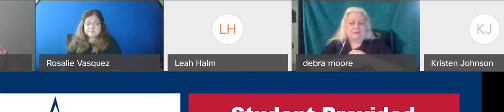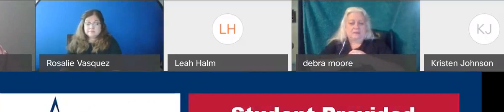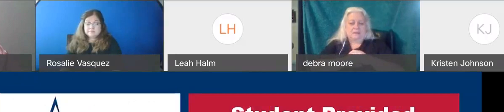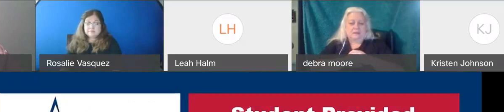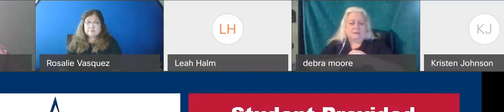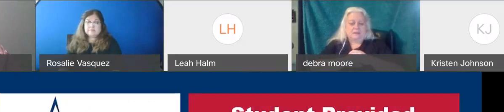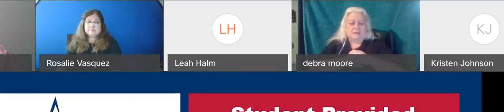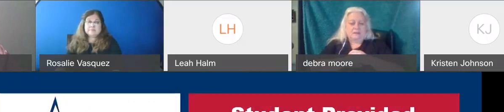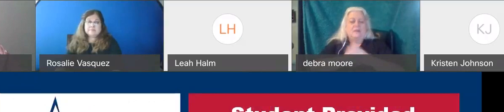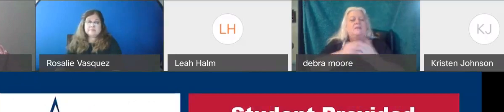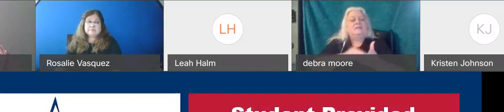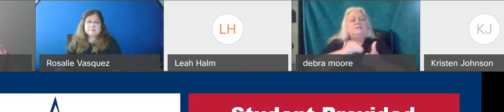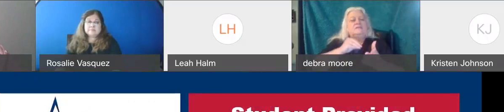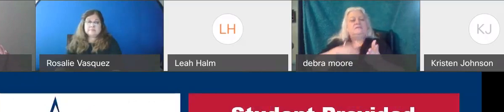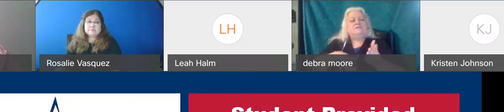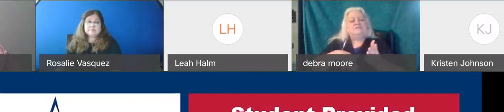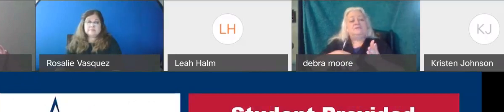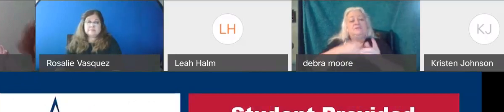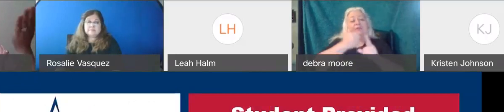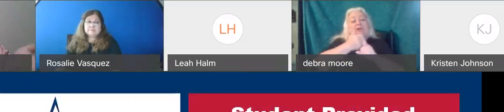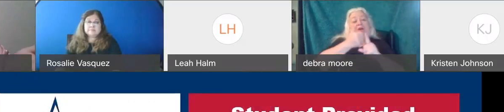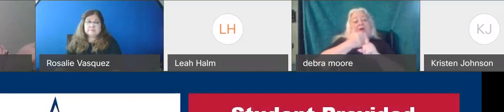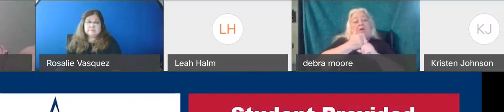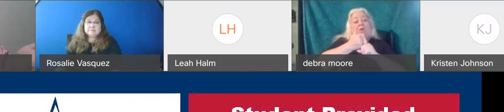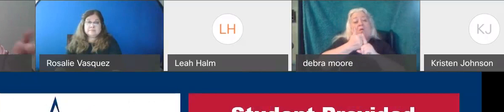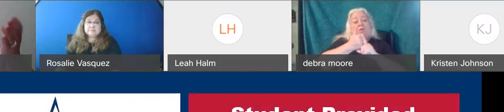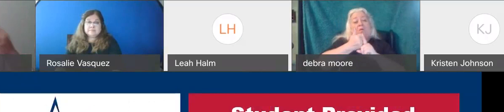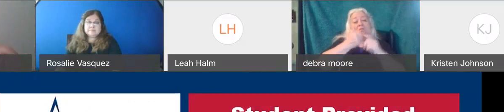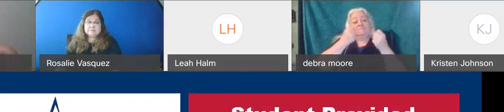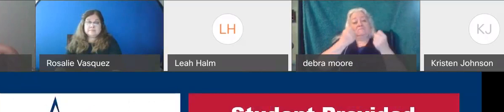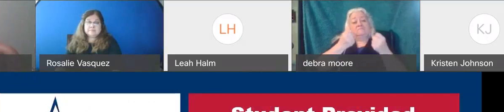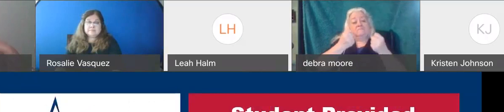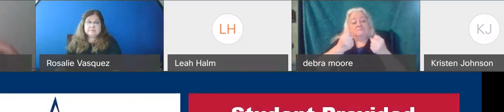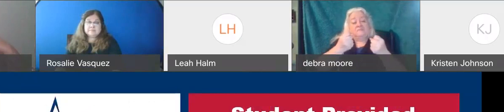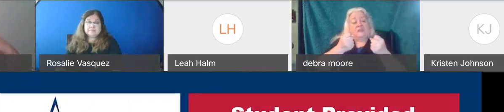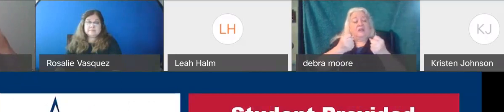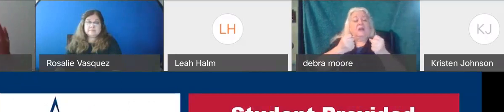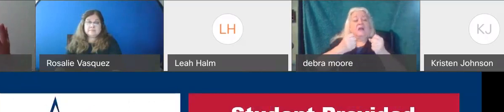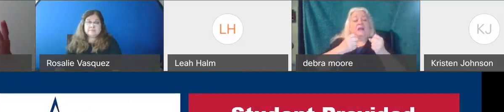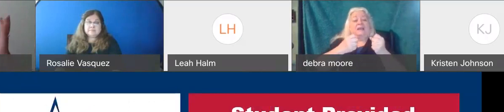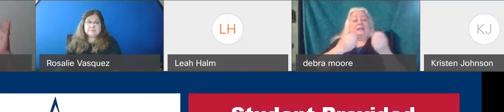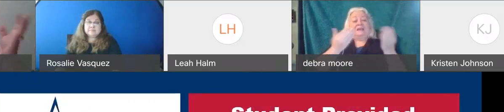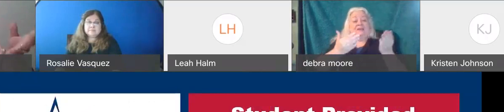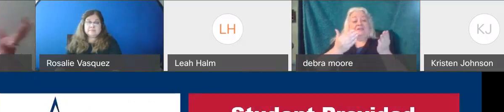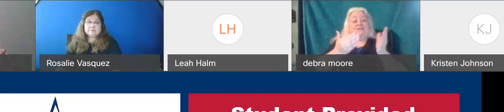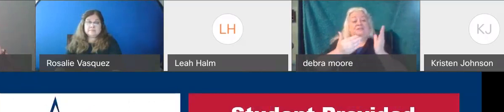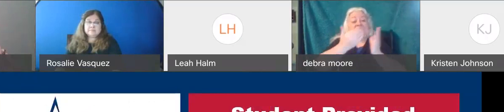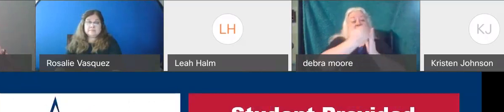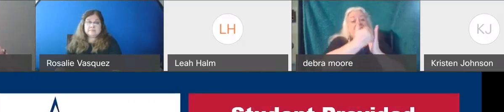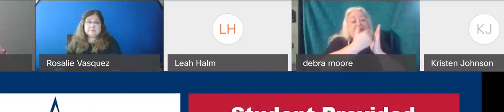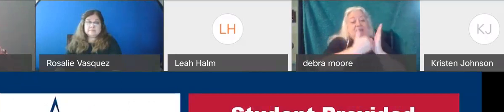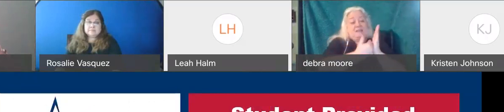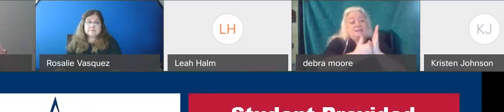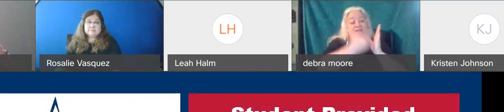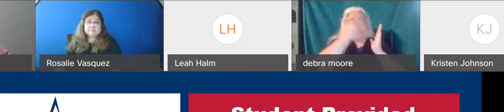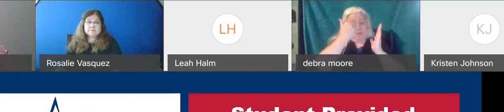student-owned vehicles for travel. In these cases, the following list applies. So a lot of students will meet at